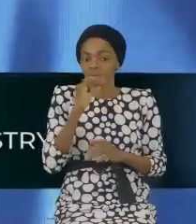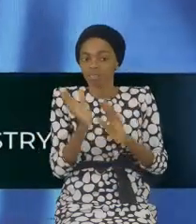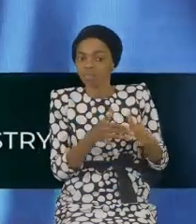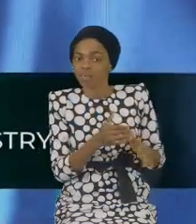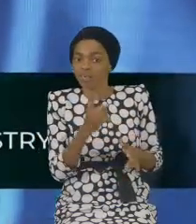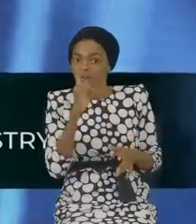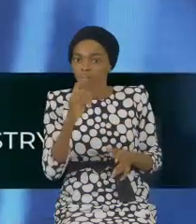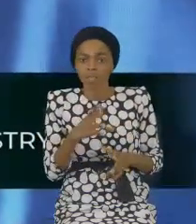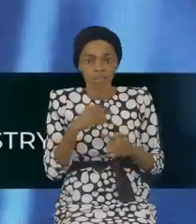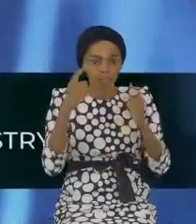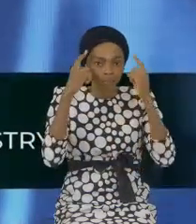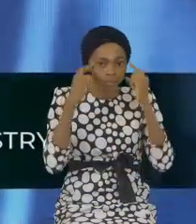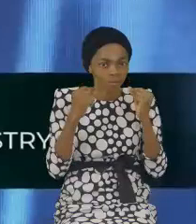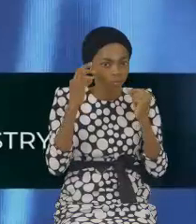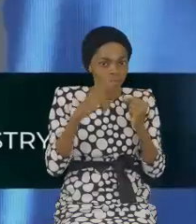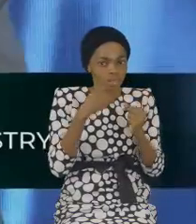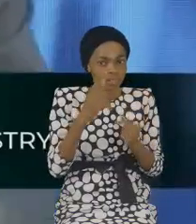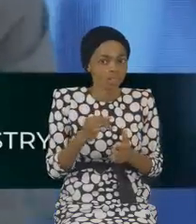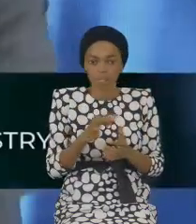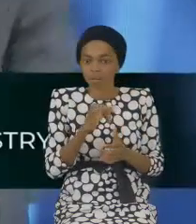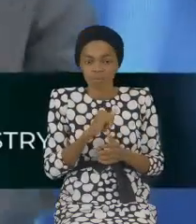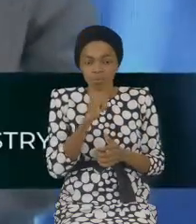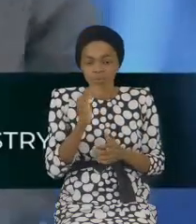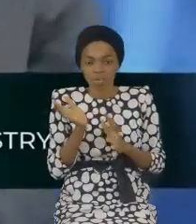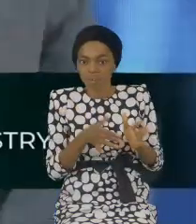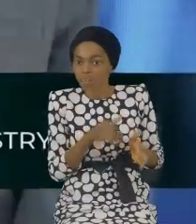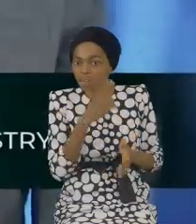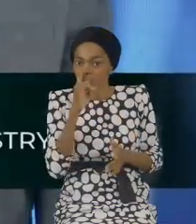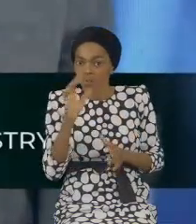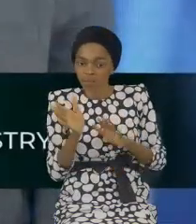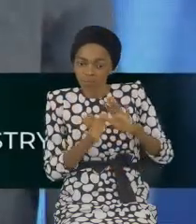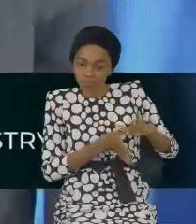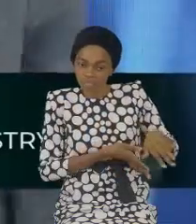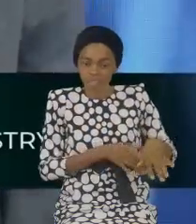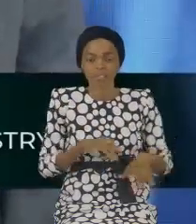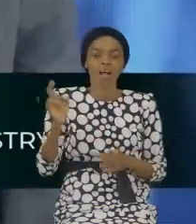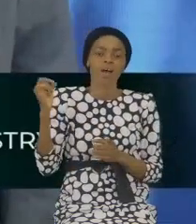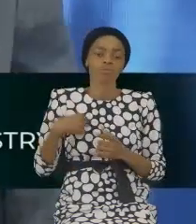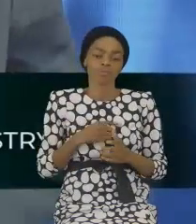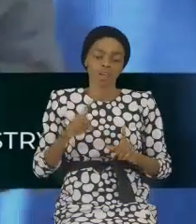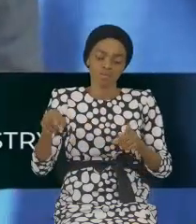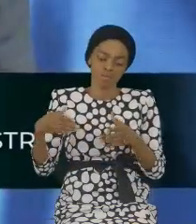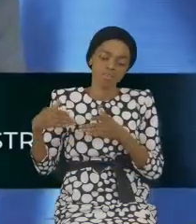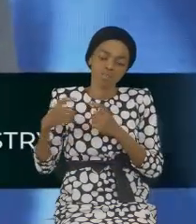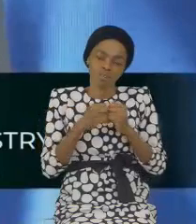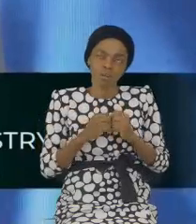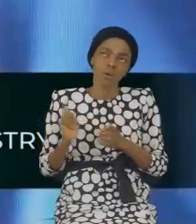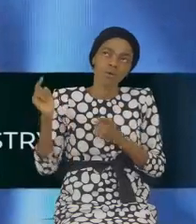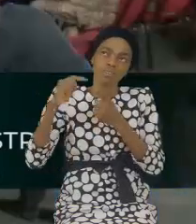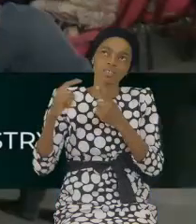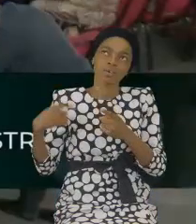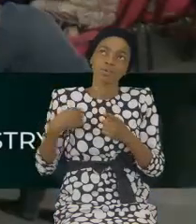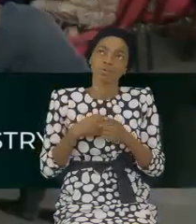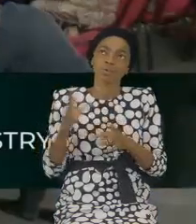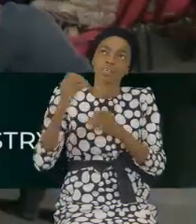not a hoof shall we leave behind. You lead everyone until we all get into the land in